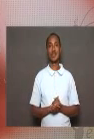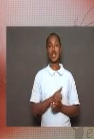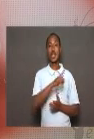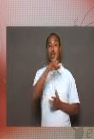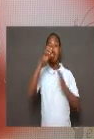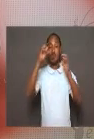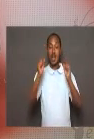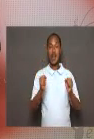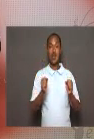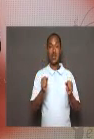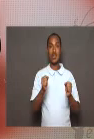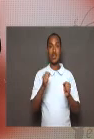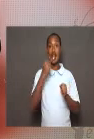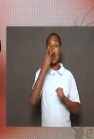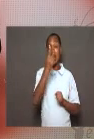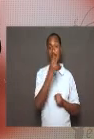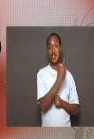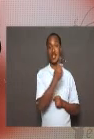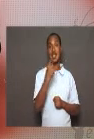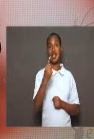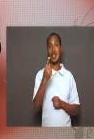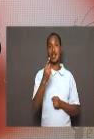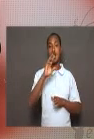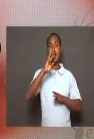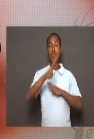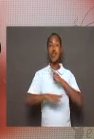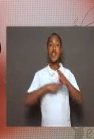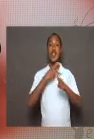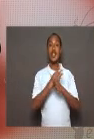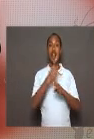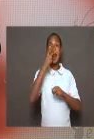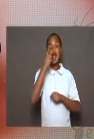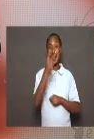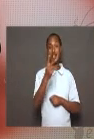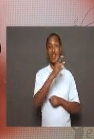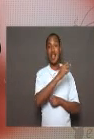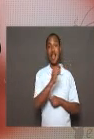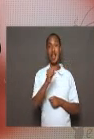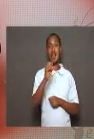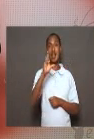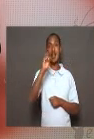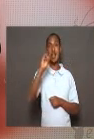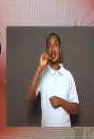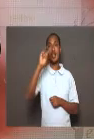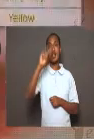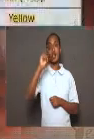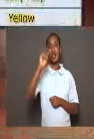use indicators such as universal indicators and litmus